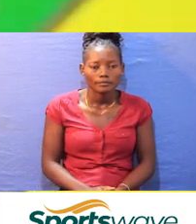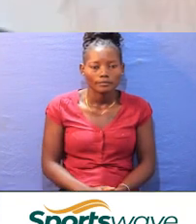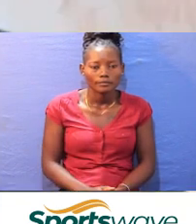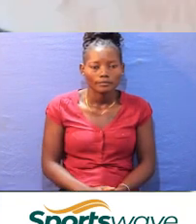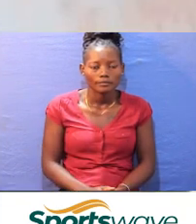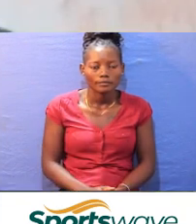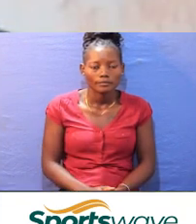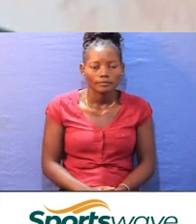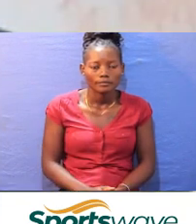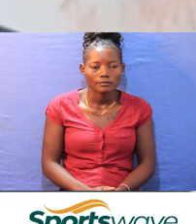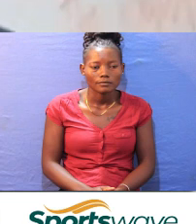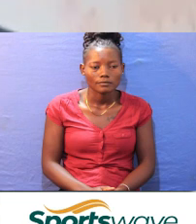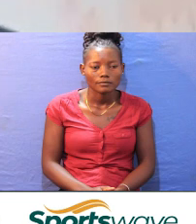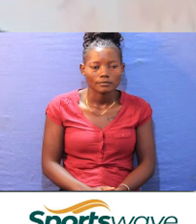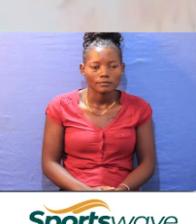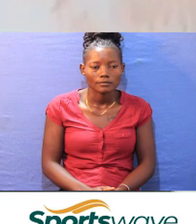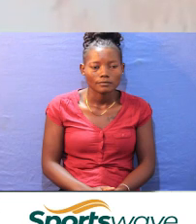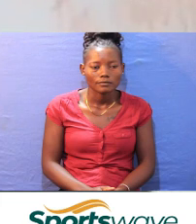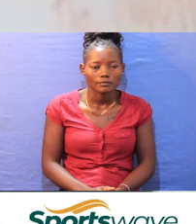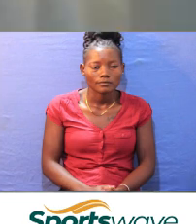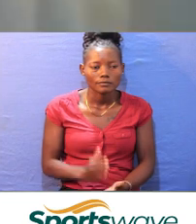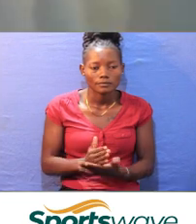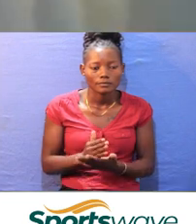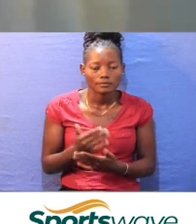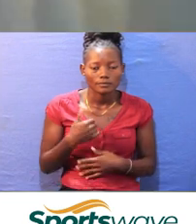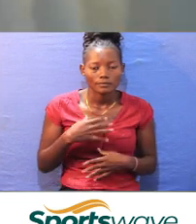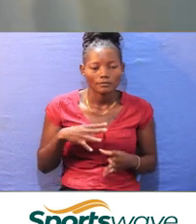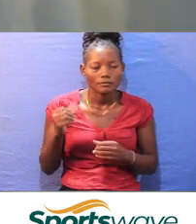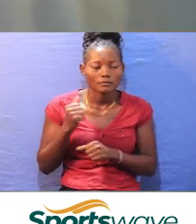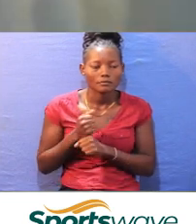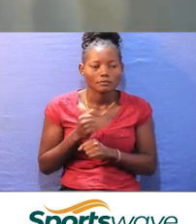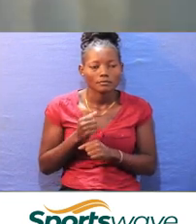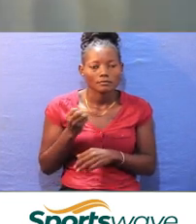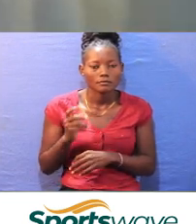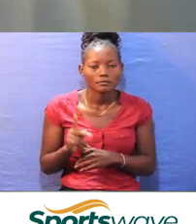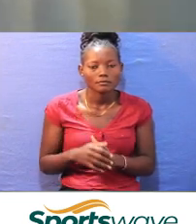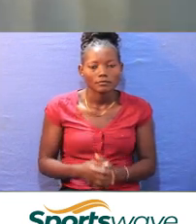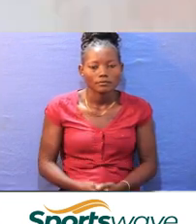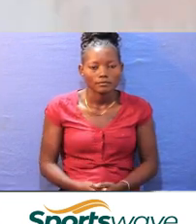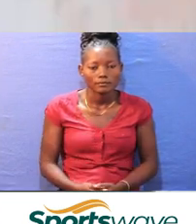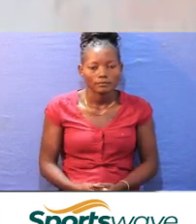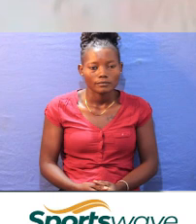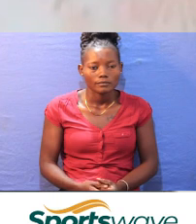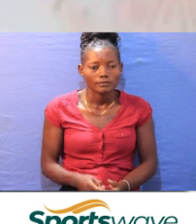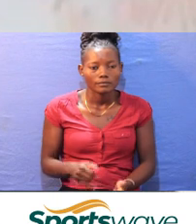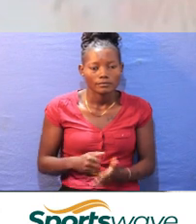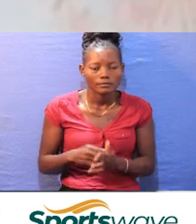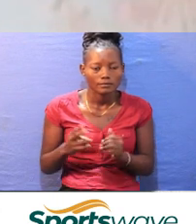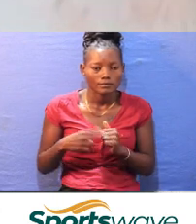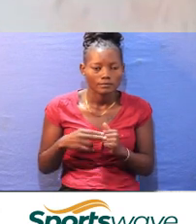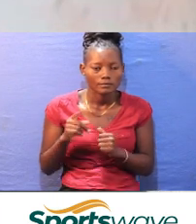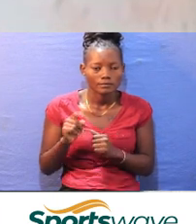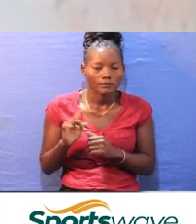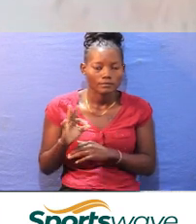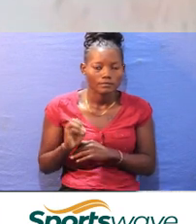All right. Well, I have to go to work. Oh. It is 7:30. I've got to get to work. Thank you so much,